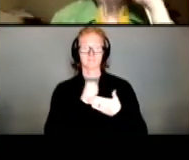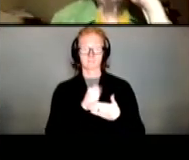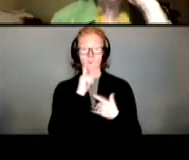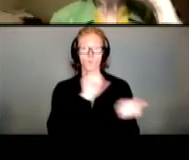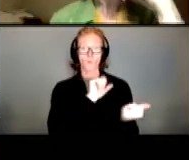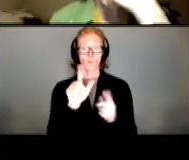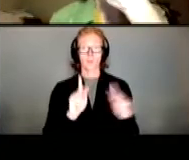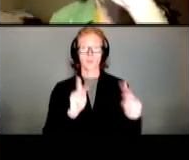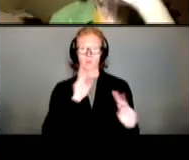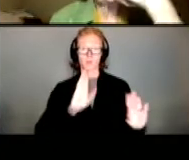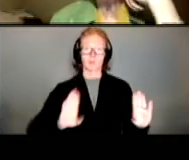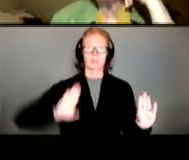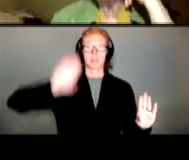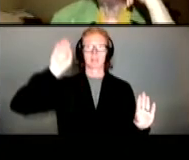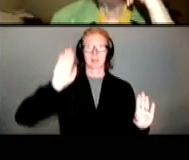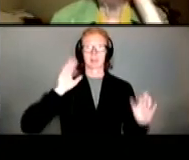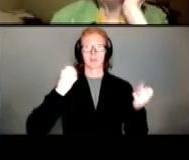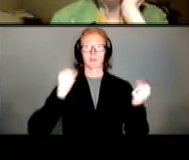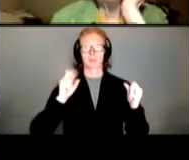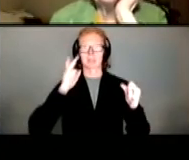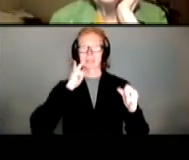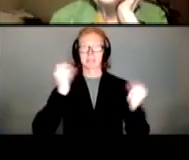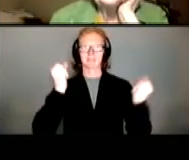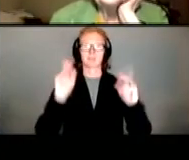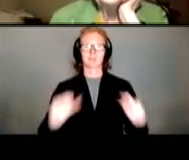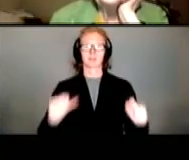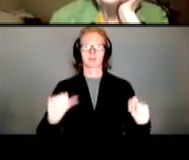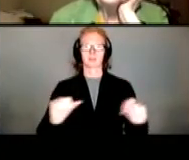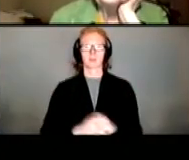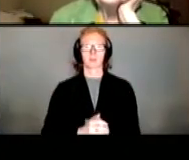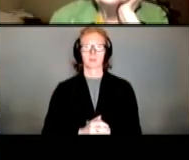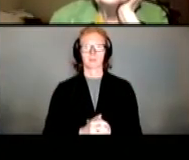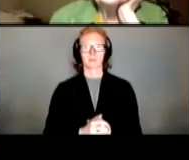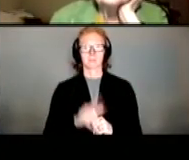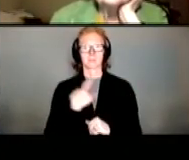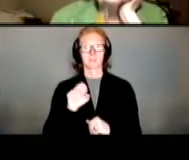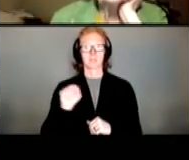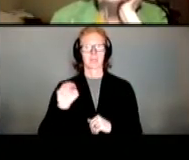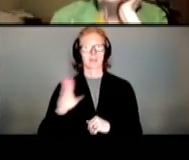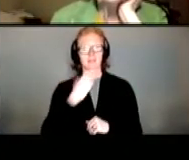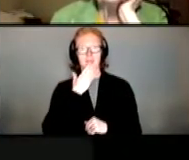to raise their hands, and I'm trying to see them as much as I can. So go ahead, Zainab.